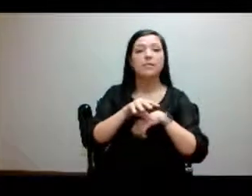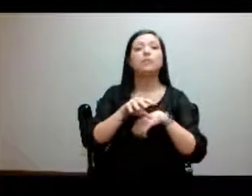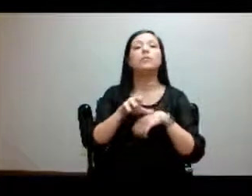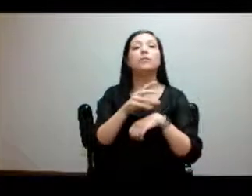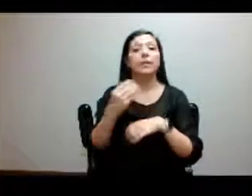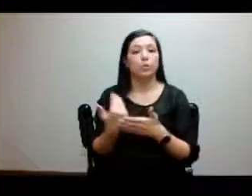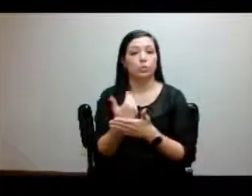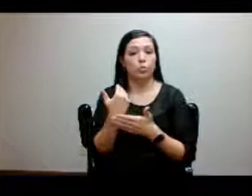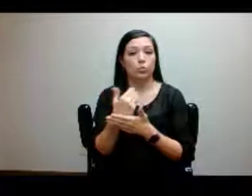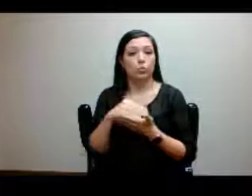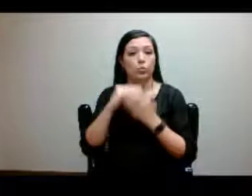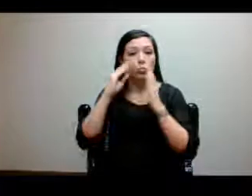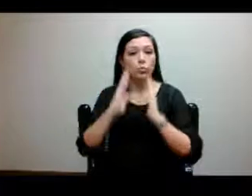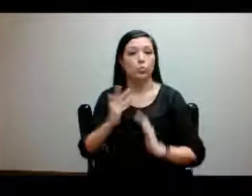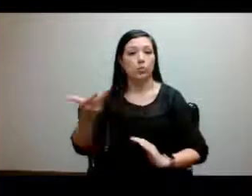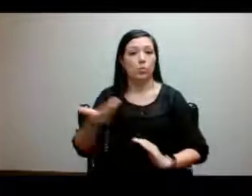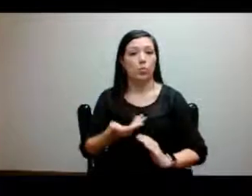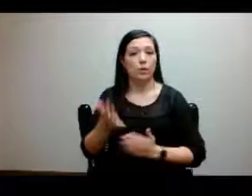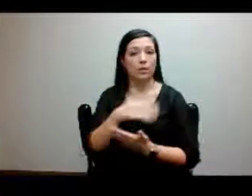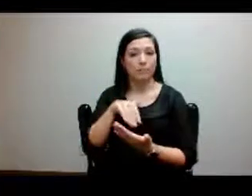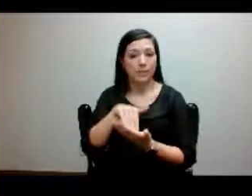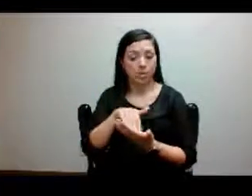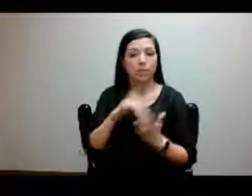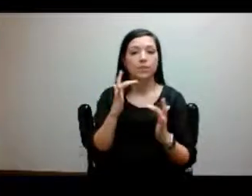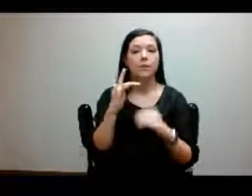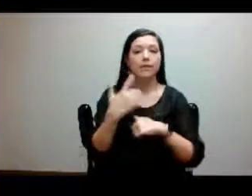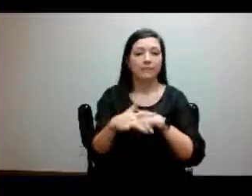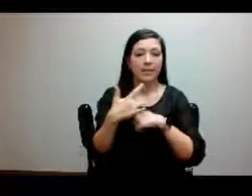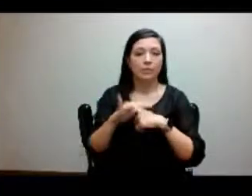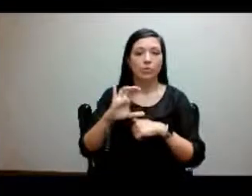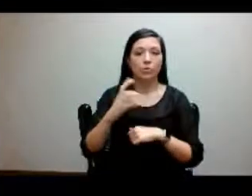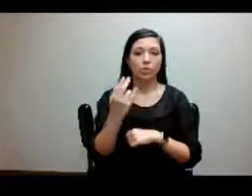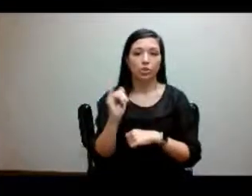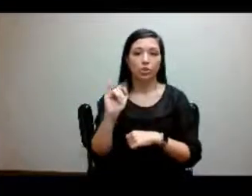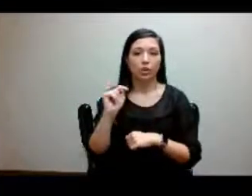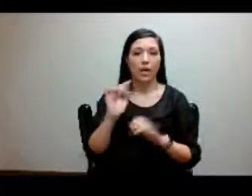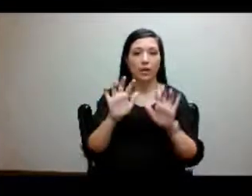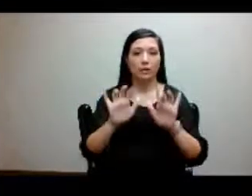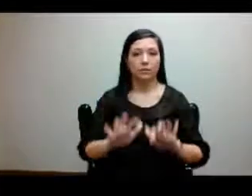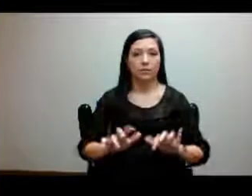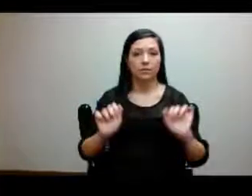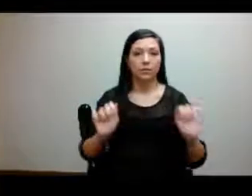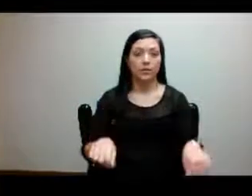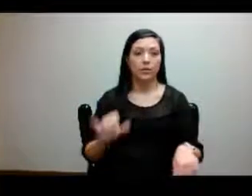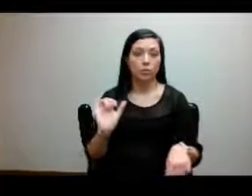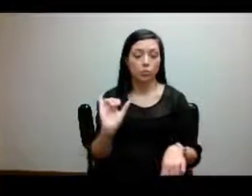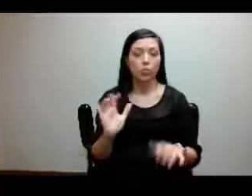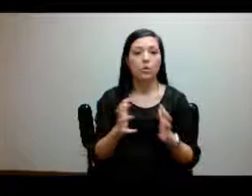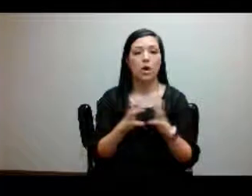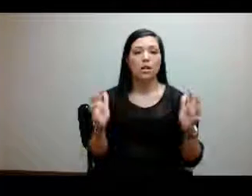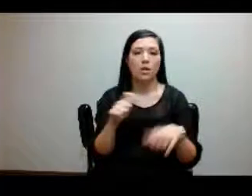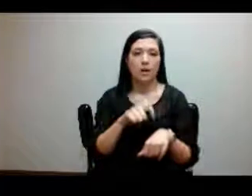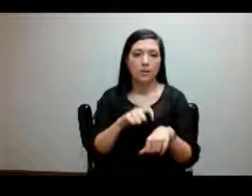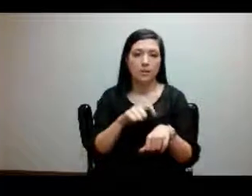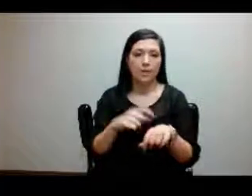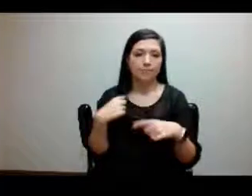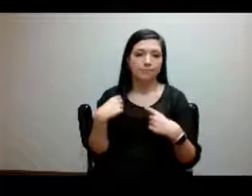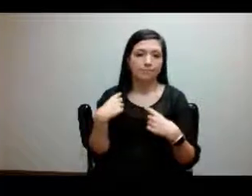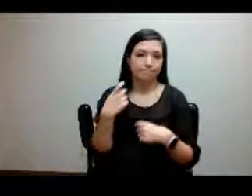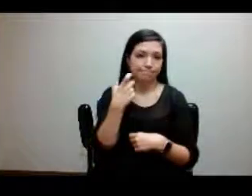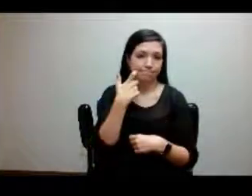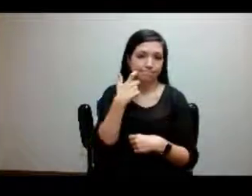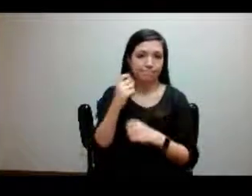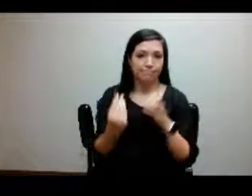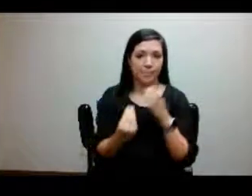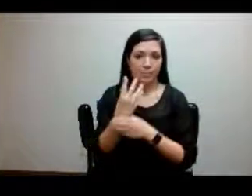new Student Welcome Center are also available through chat as well. A huge amount of time was also spent this spring by our testing services